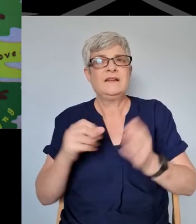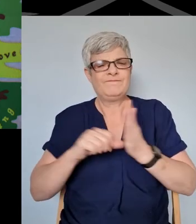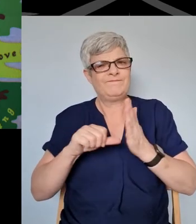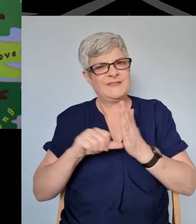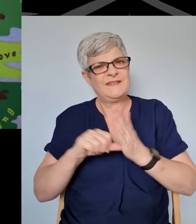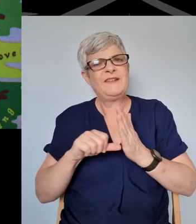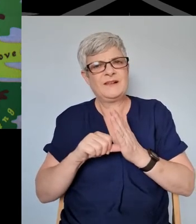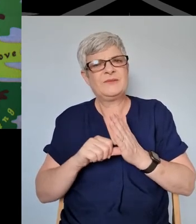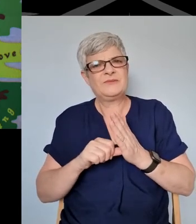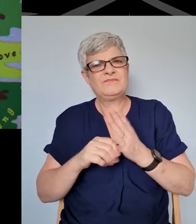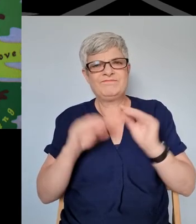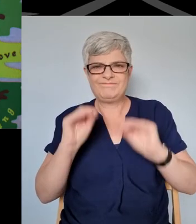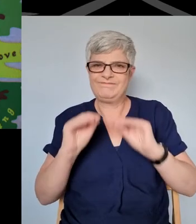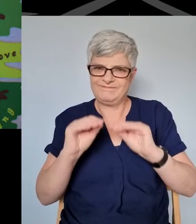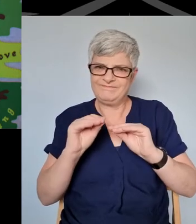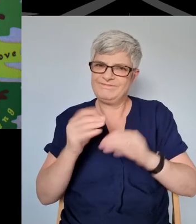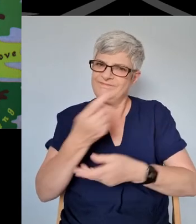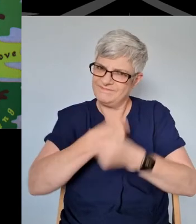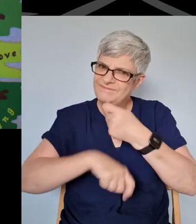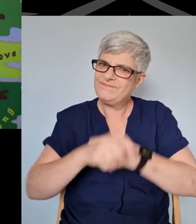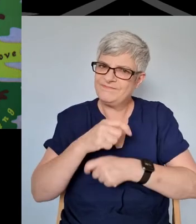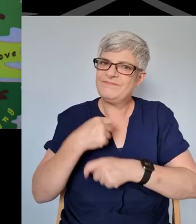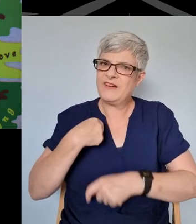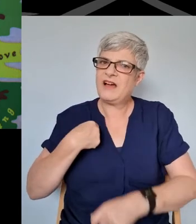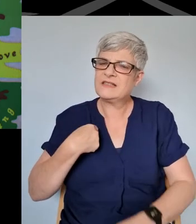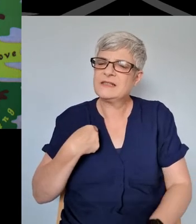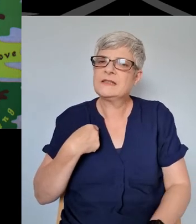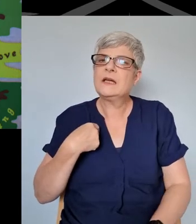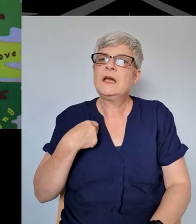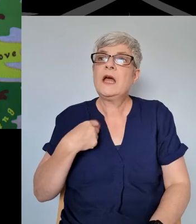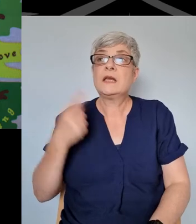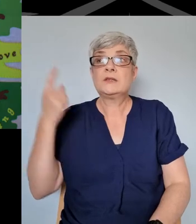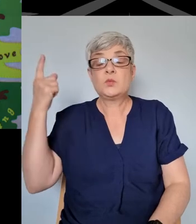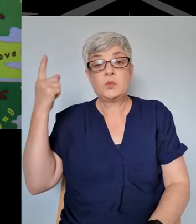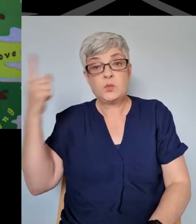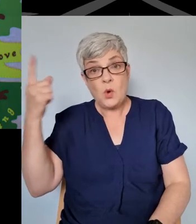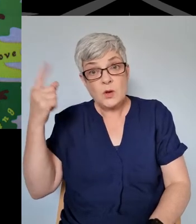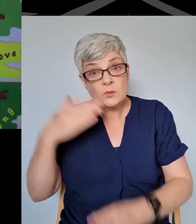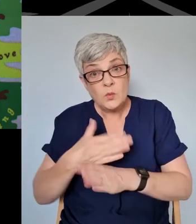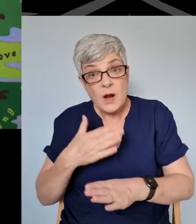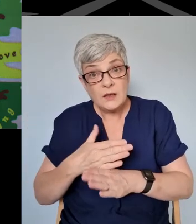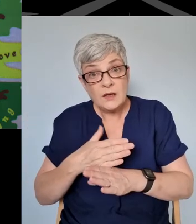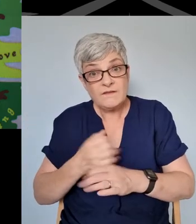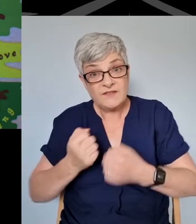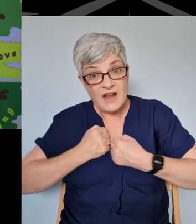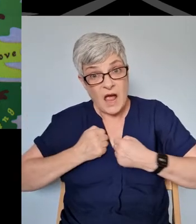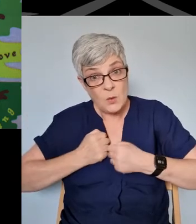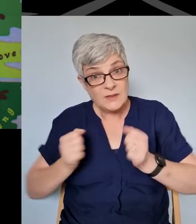for us today, is that that work of God is not just for our sake.